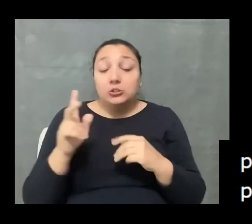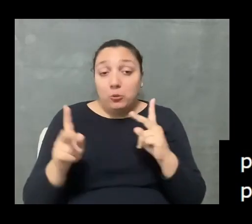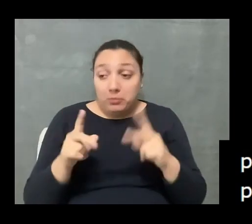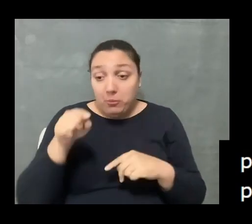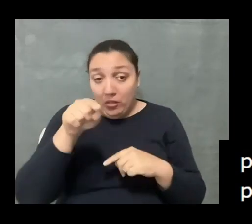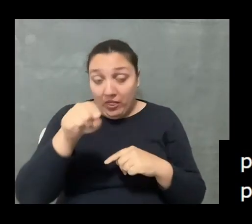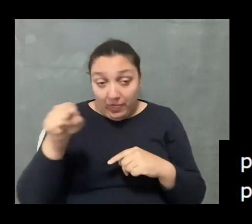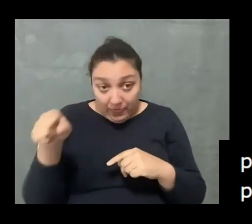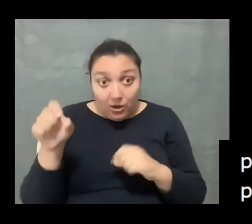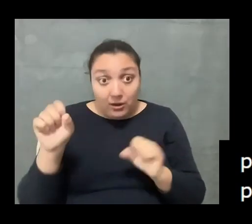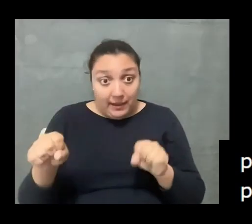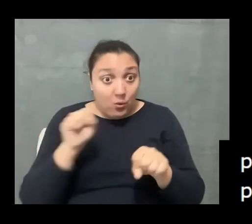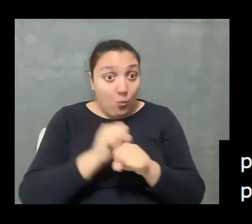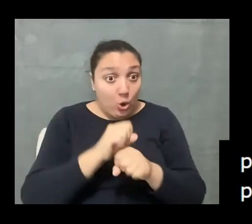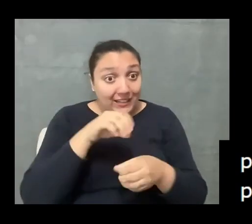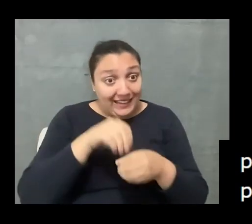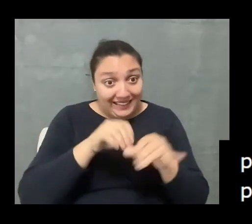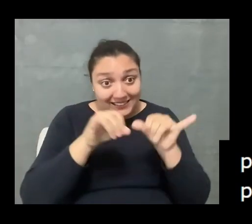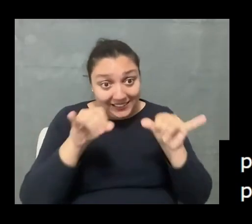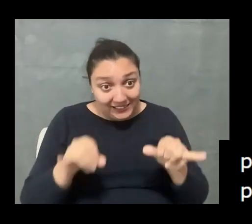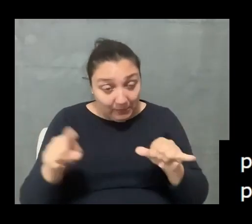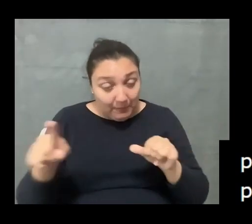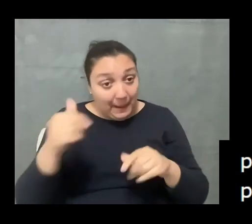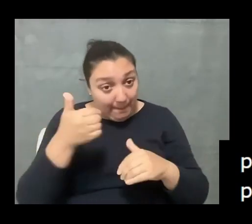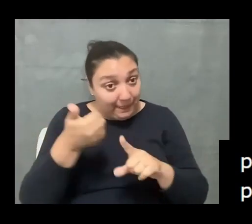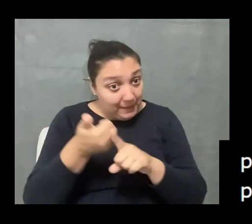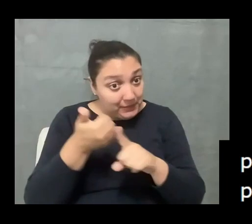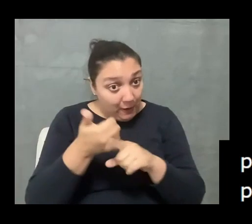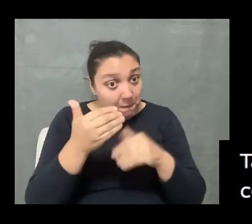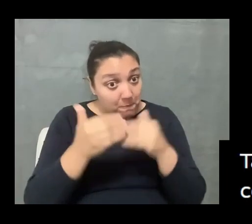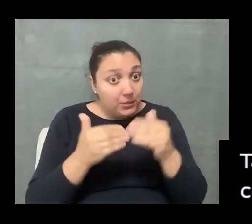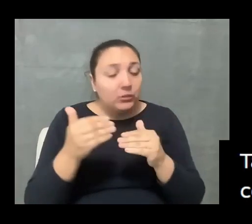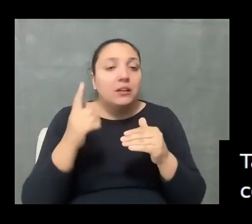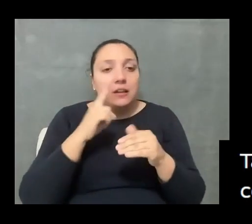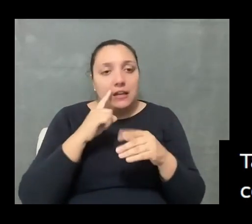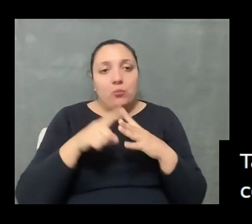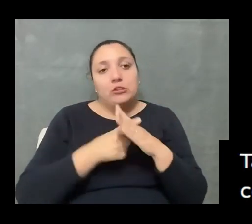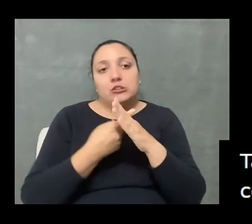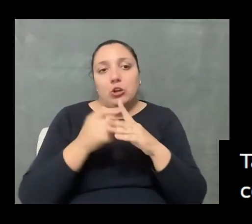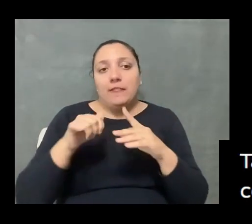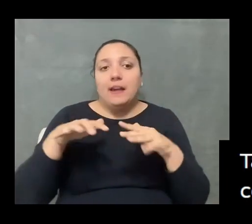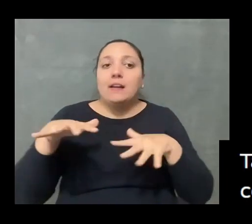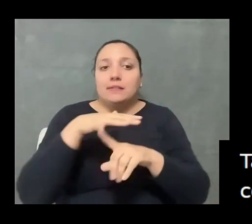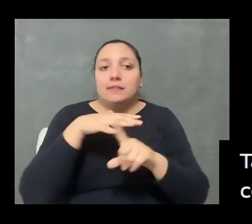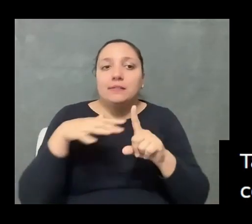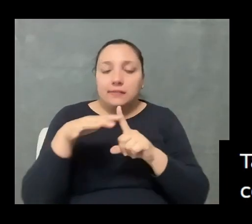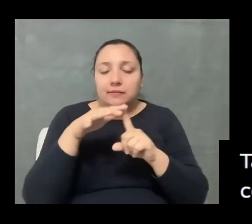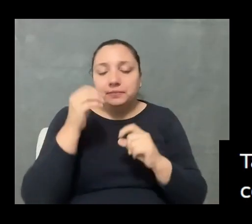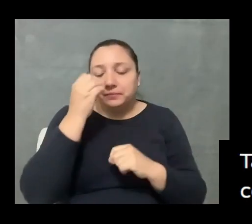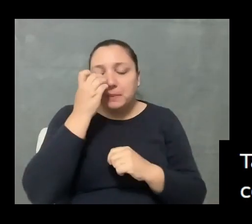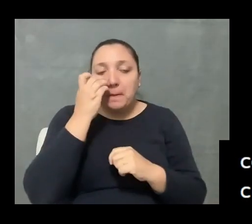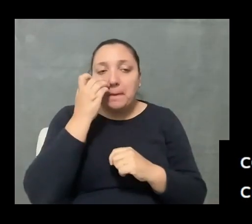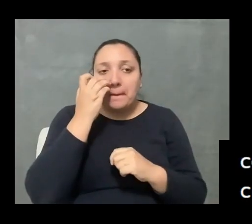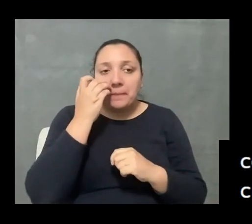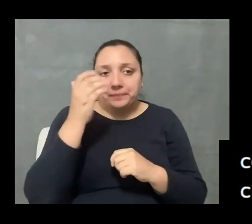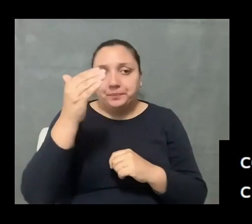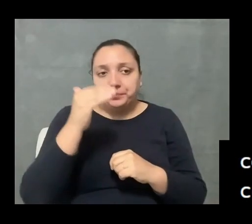can actually work in the system that they build and that could kind of start that ecosystem. If you go next.